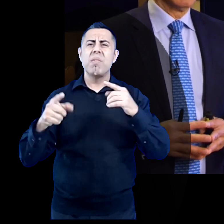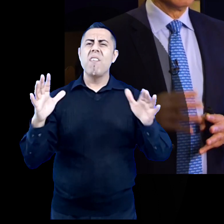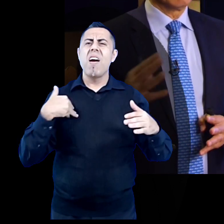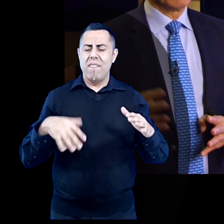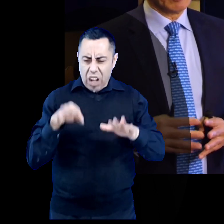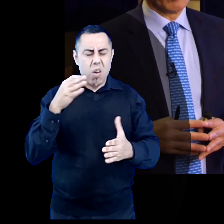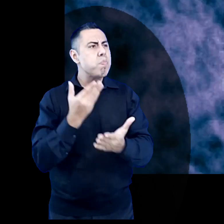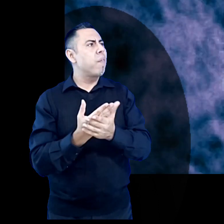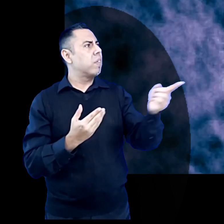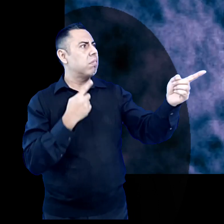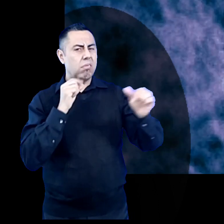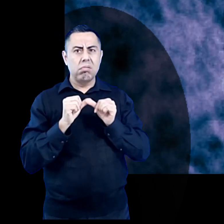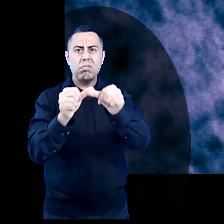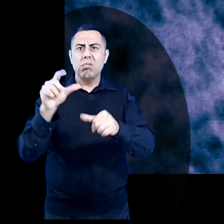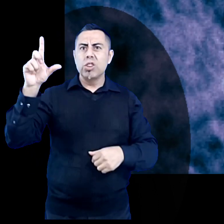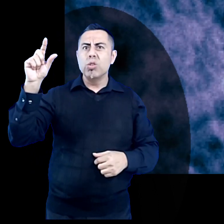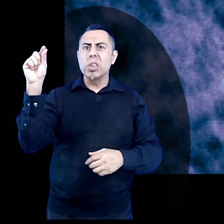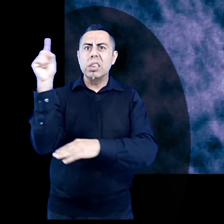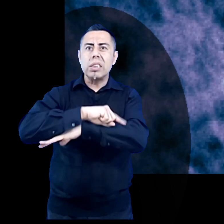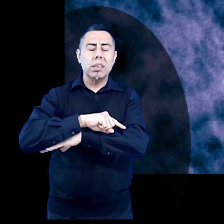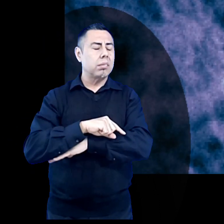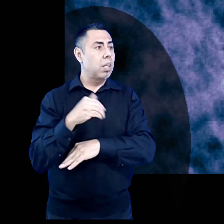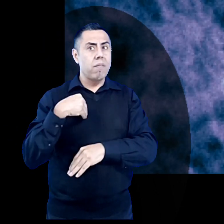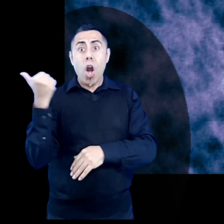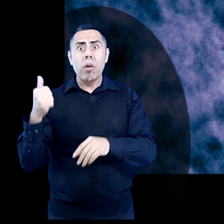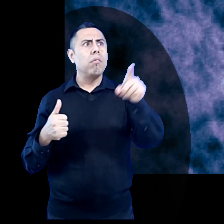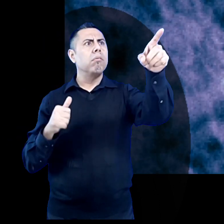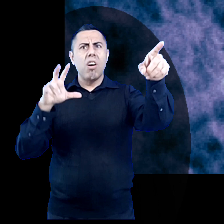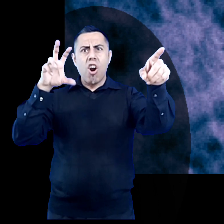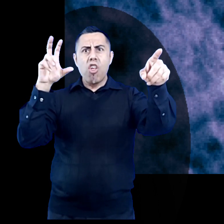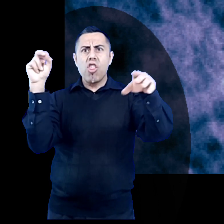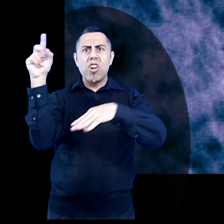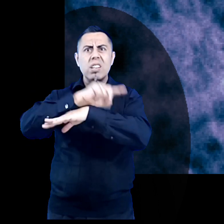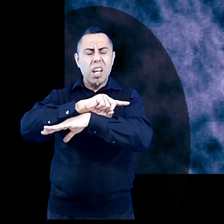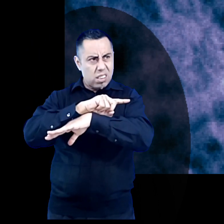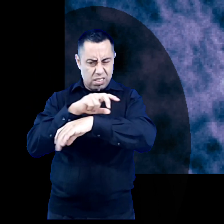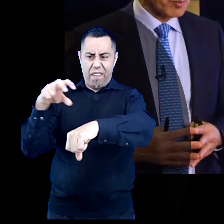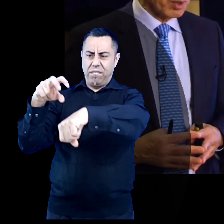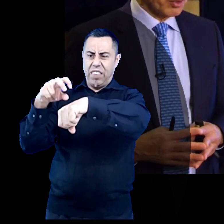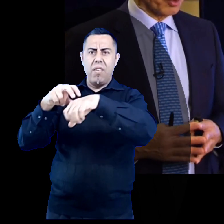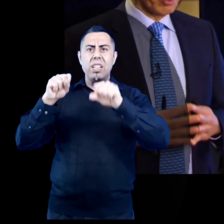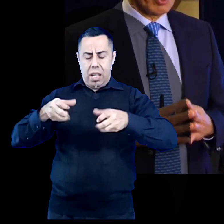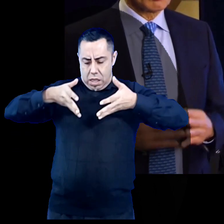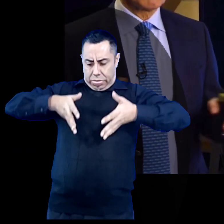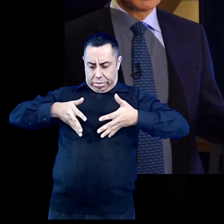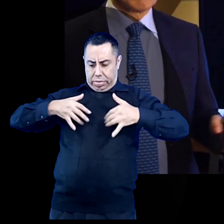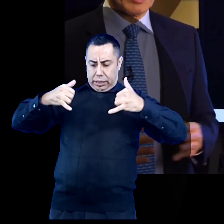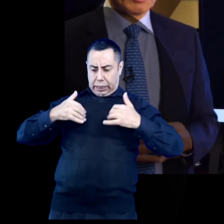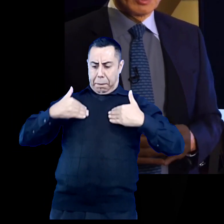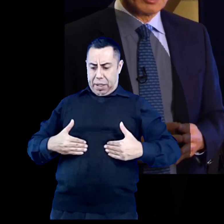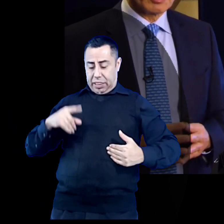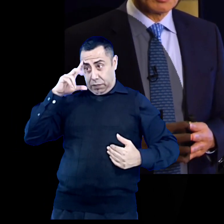days, and even evidence of 30 days in which the virus stays within your body. So the longer